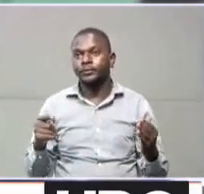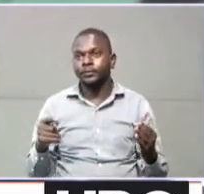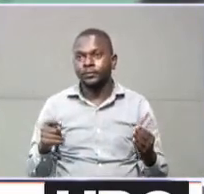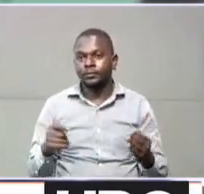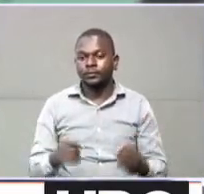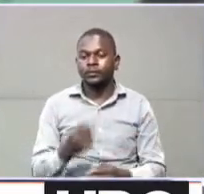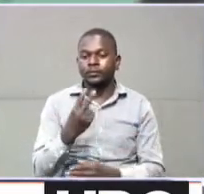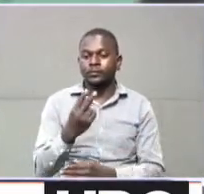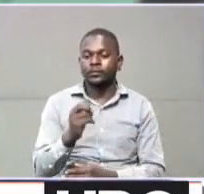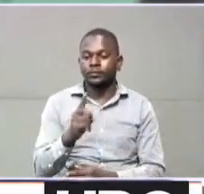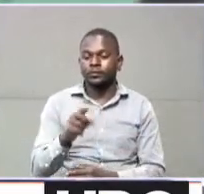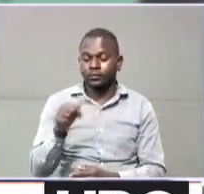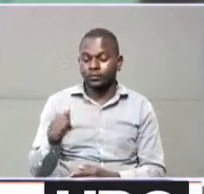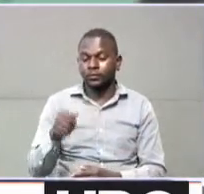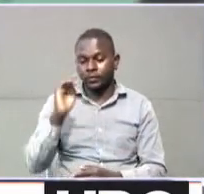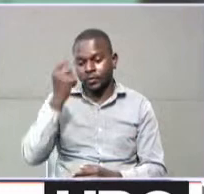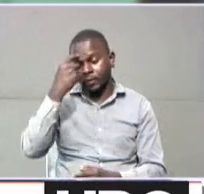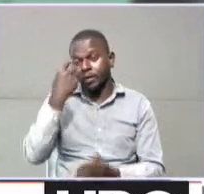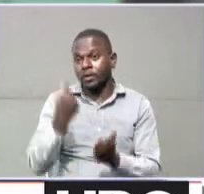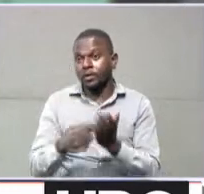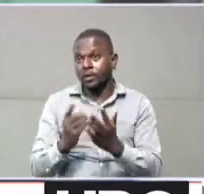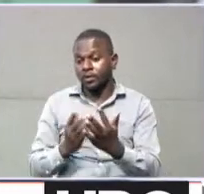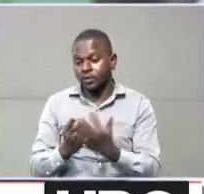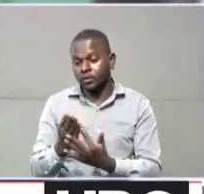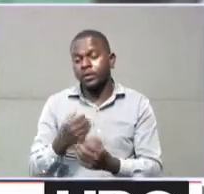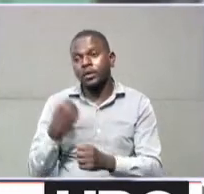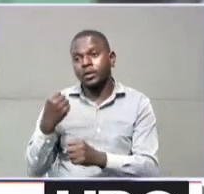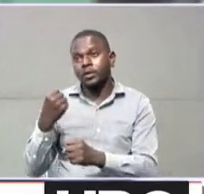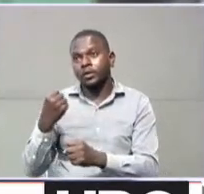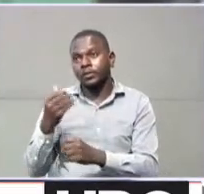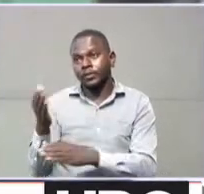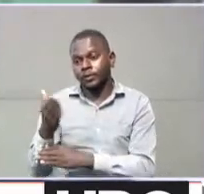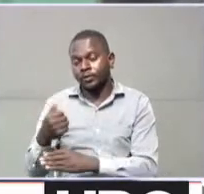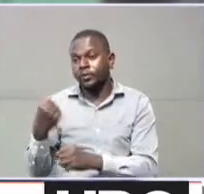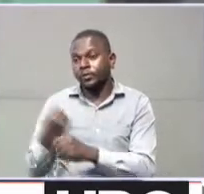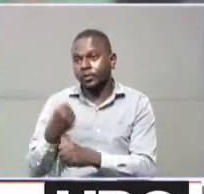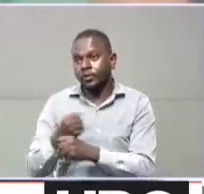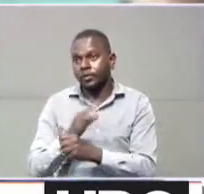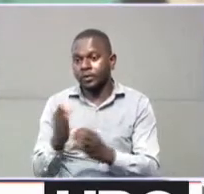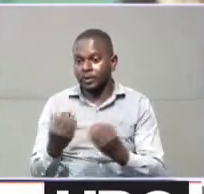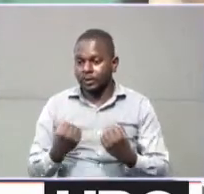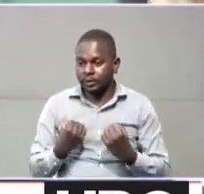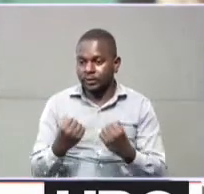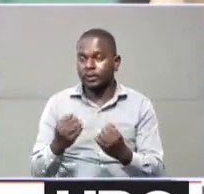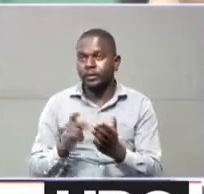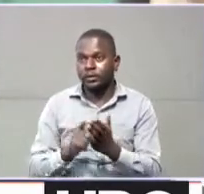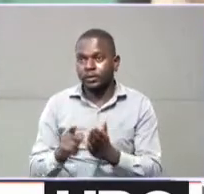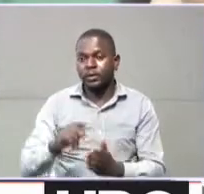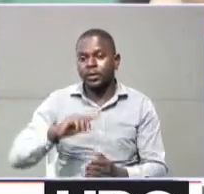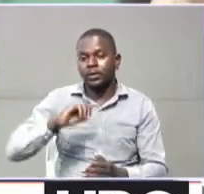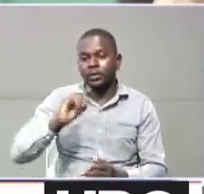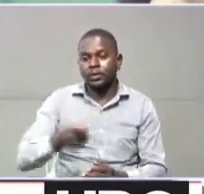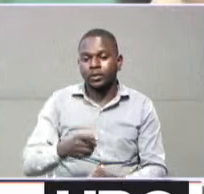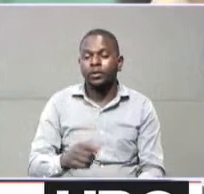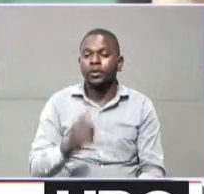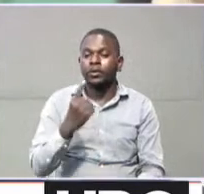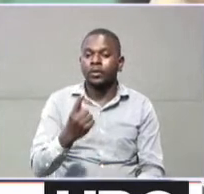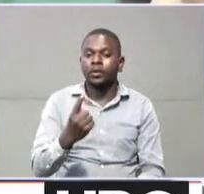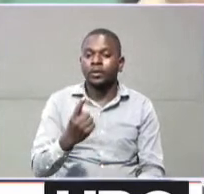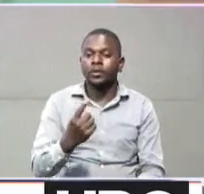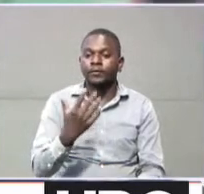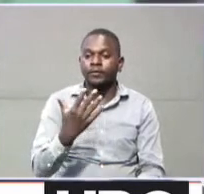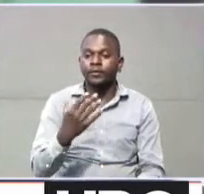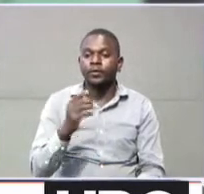in 2017 the government of uganda through the ministry of works and transport procured 151